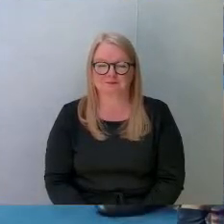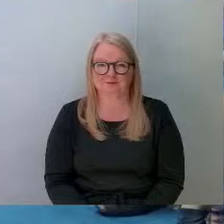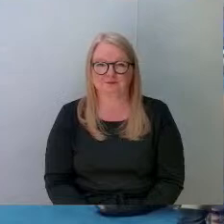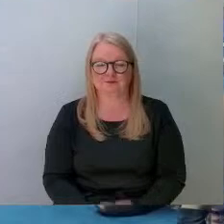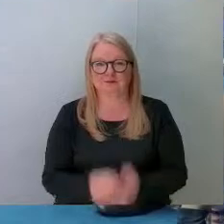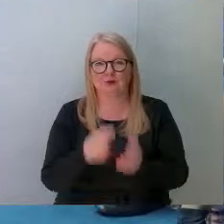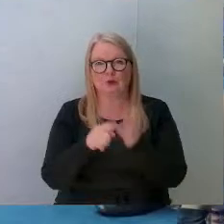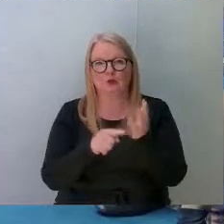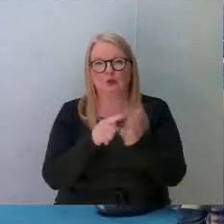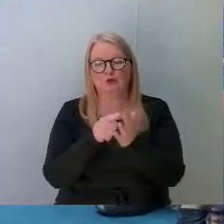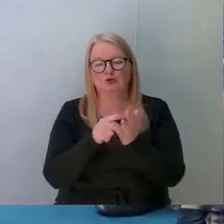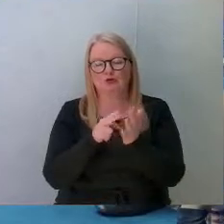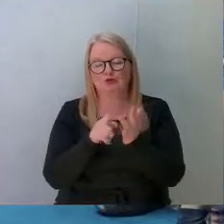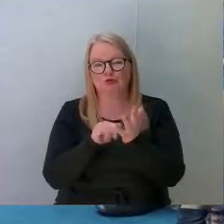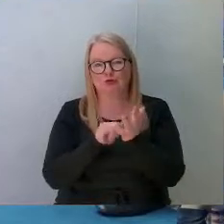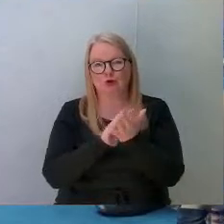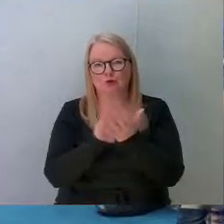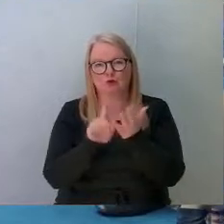Joshua Harris.